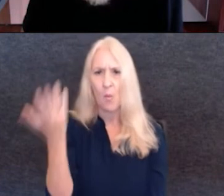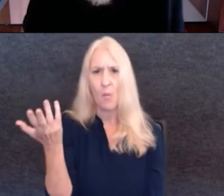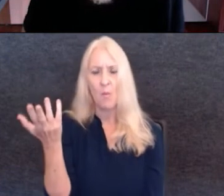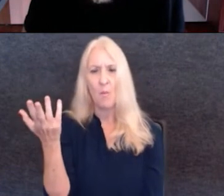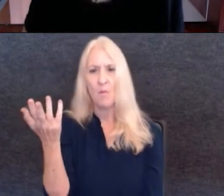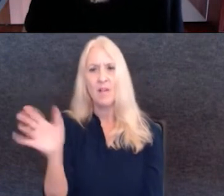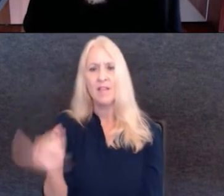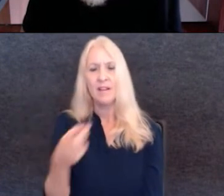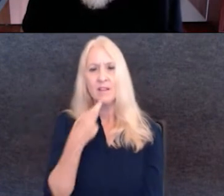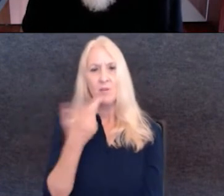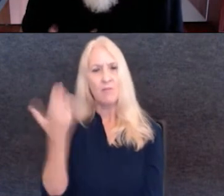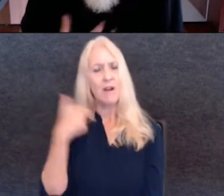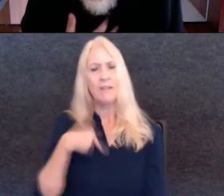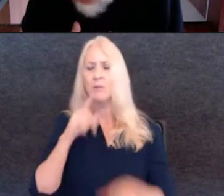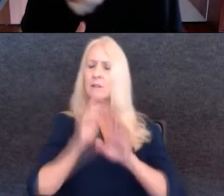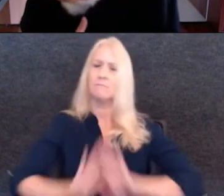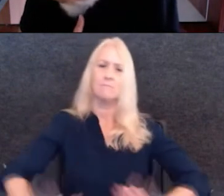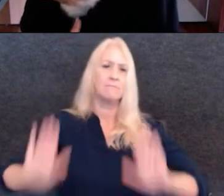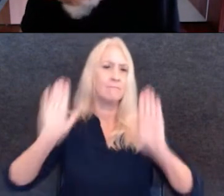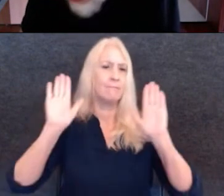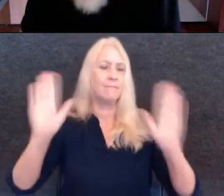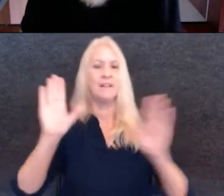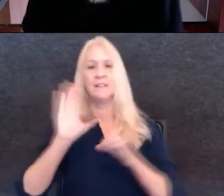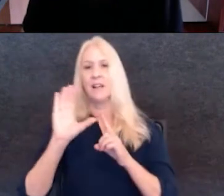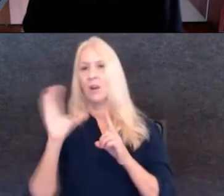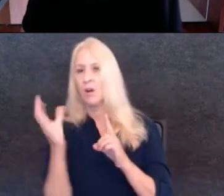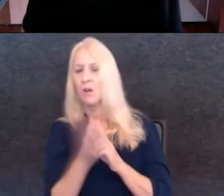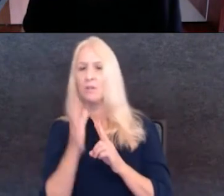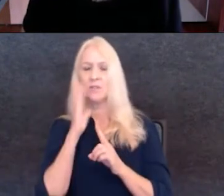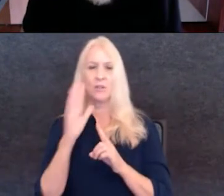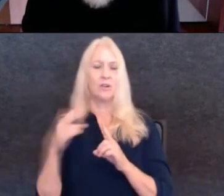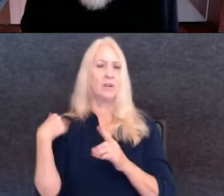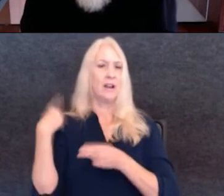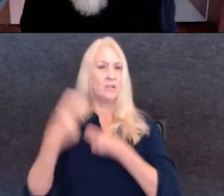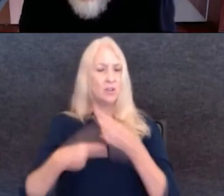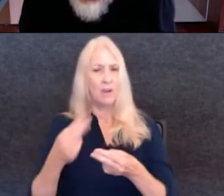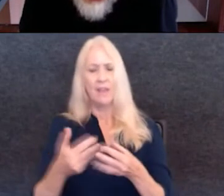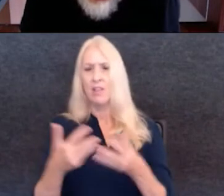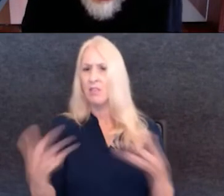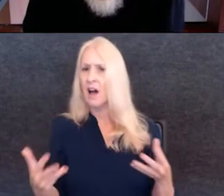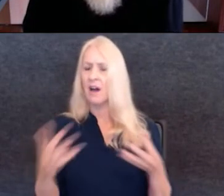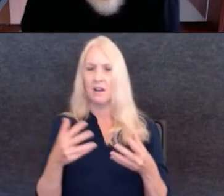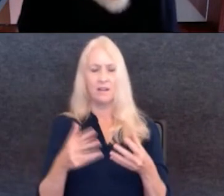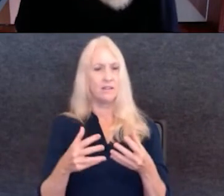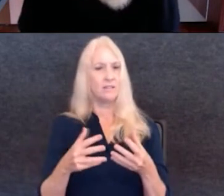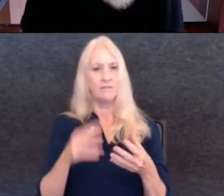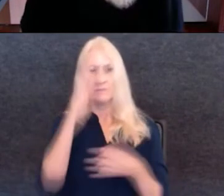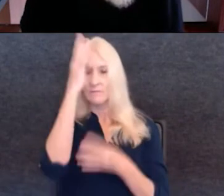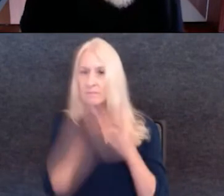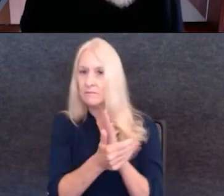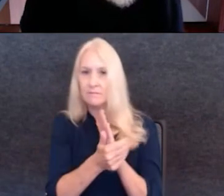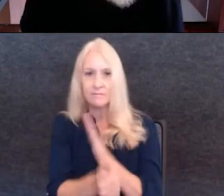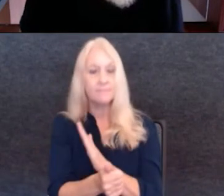told you before, we have an amazing culture, our heritage, we have ancestral skills, history, and mostly a narrative.